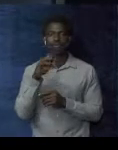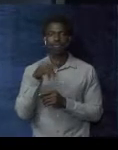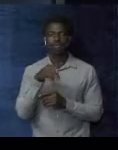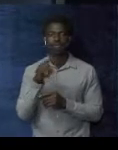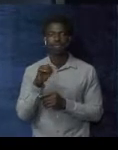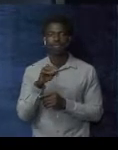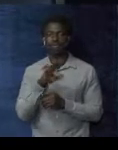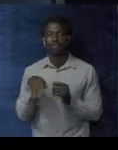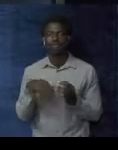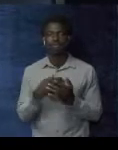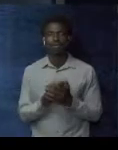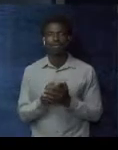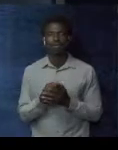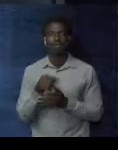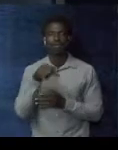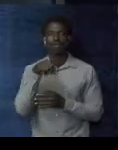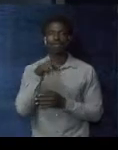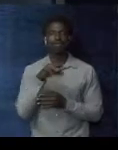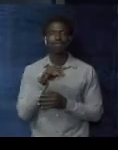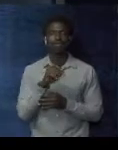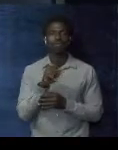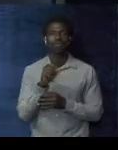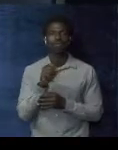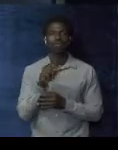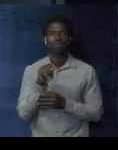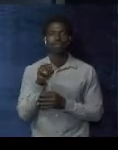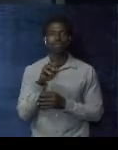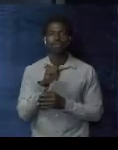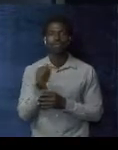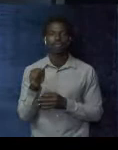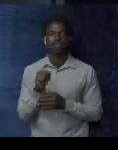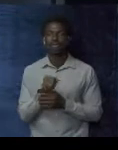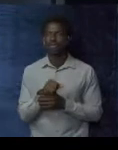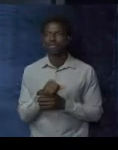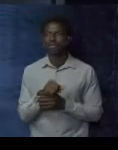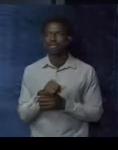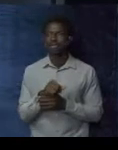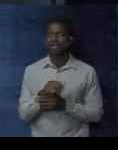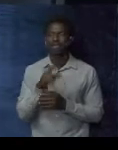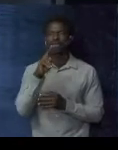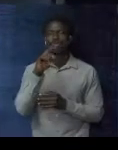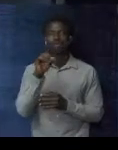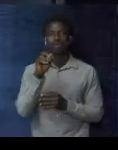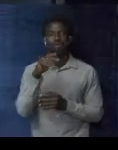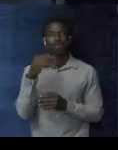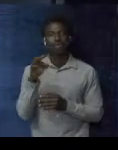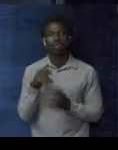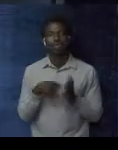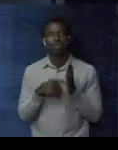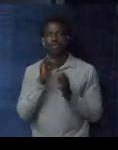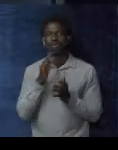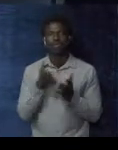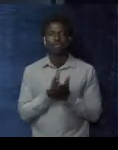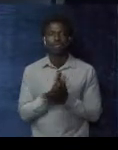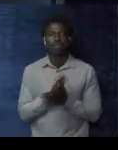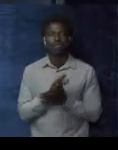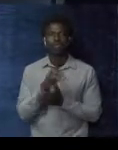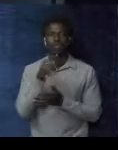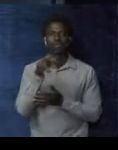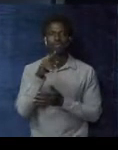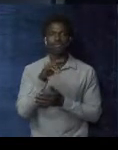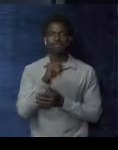type of trapezium. All quadrilaterals are trapezoids. None of these. The correct option will be none of these is correct because